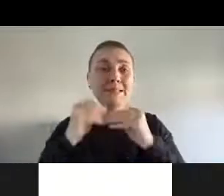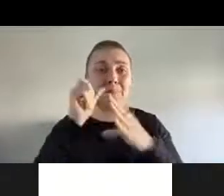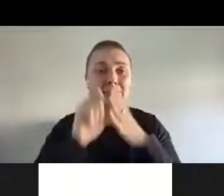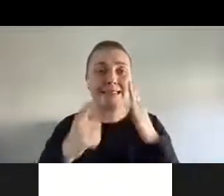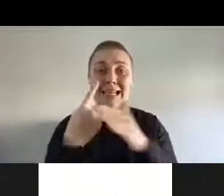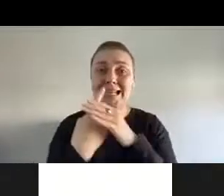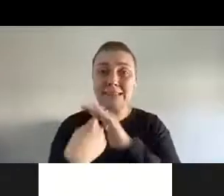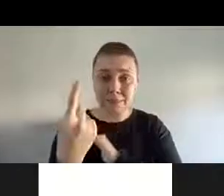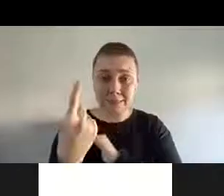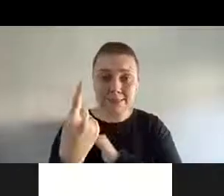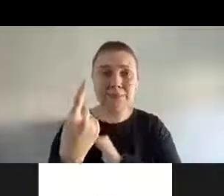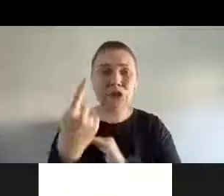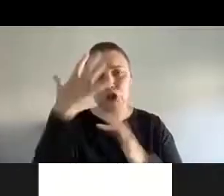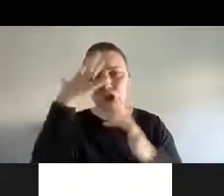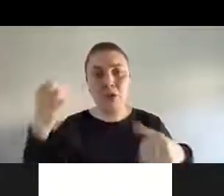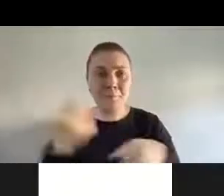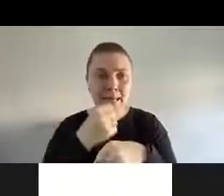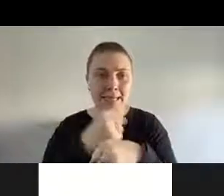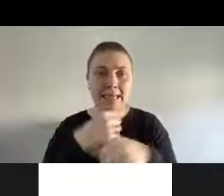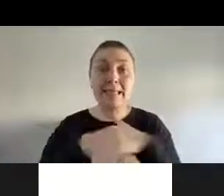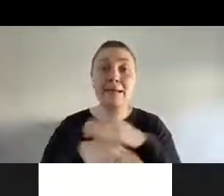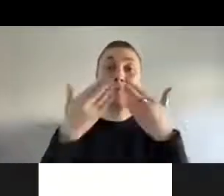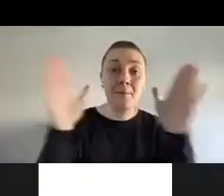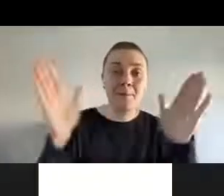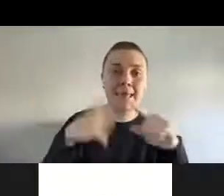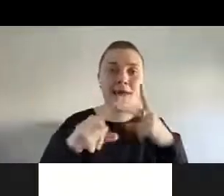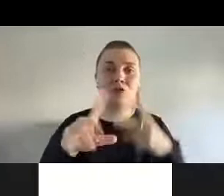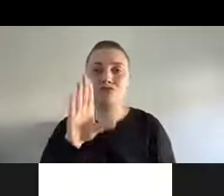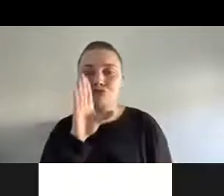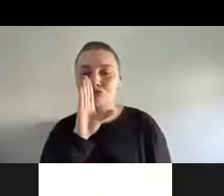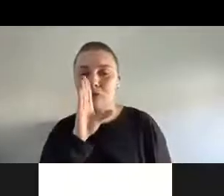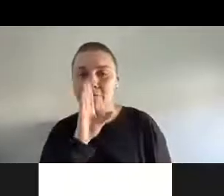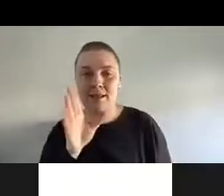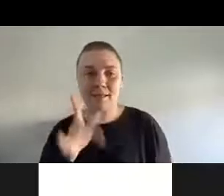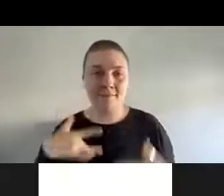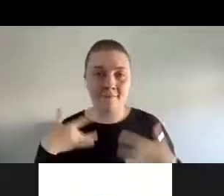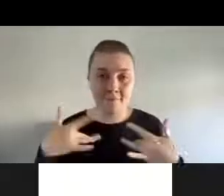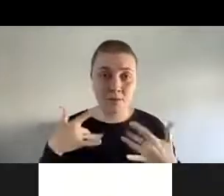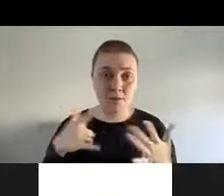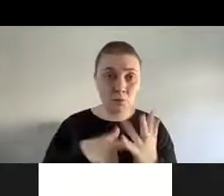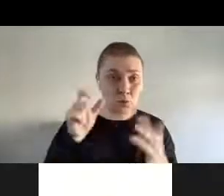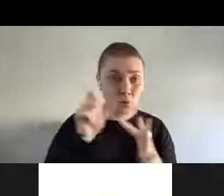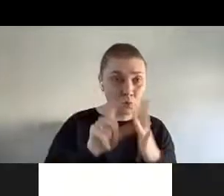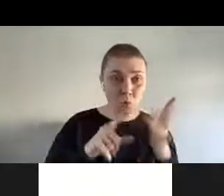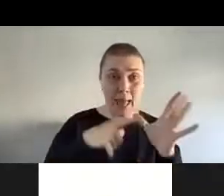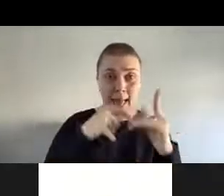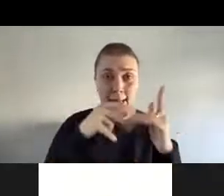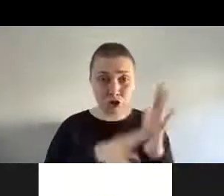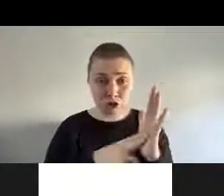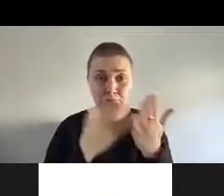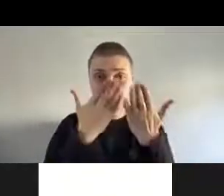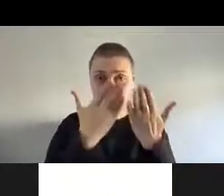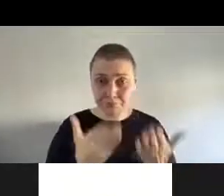disabilities' independence and decision-making in public and private life. And in order to take action